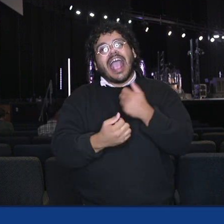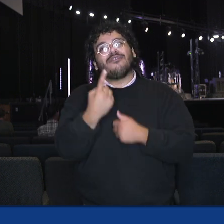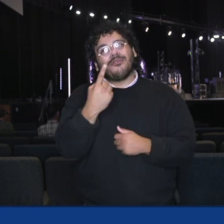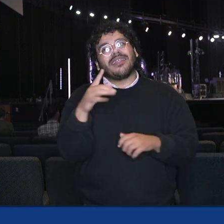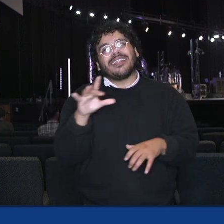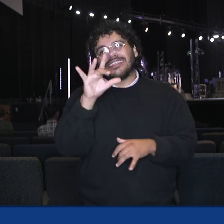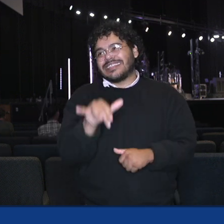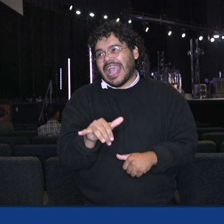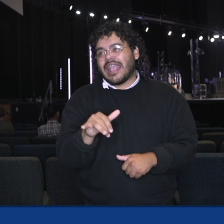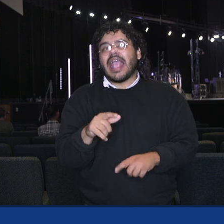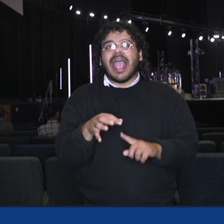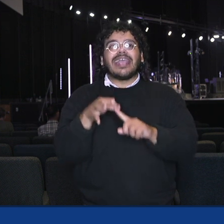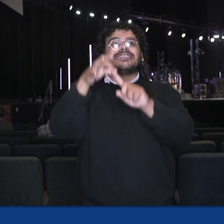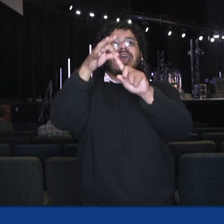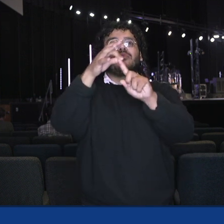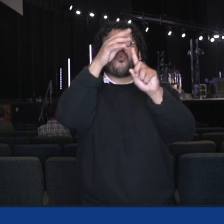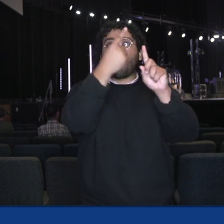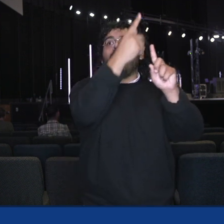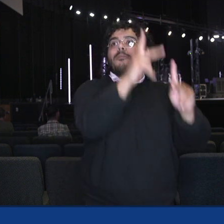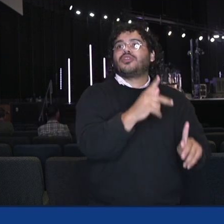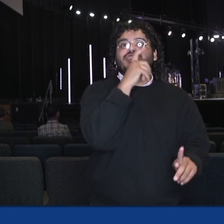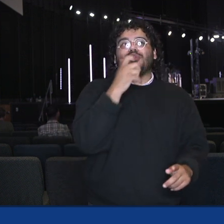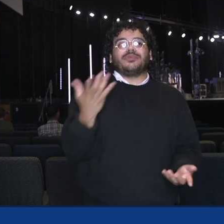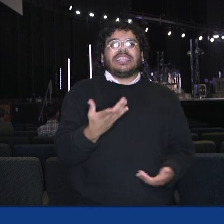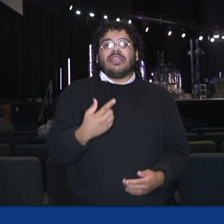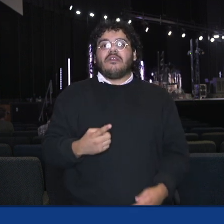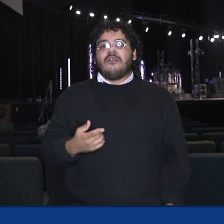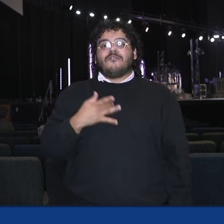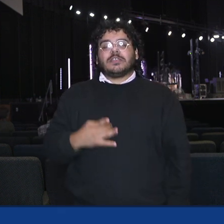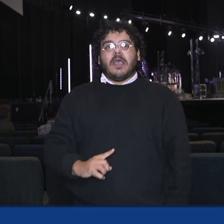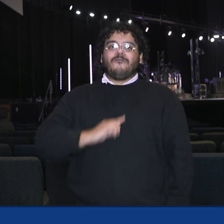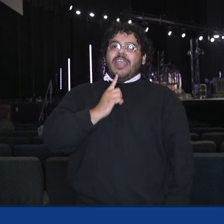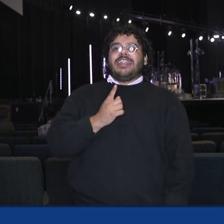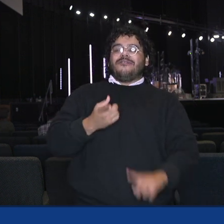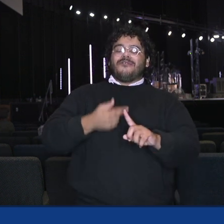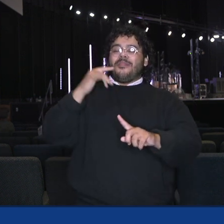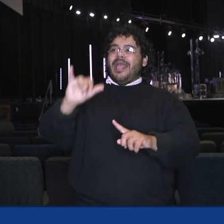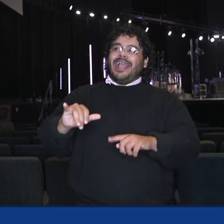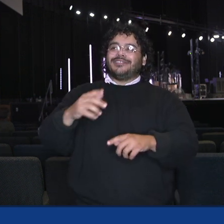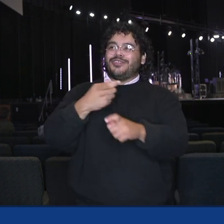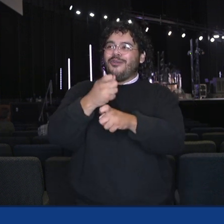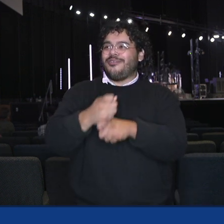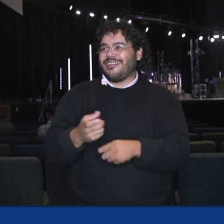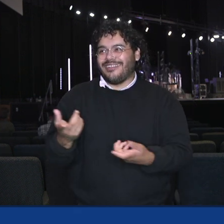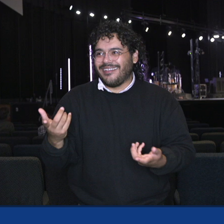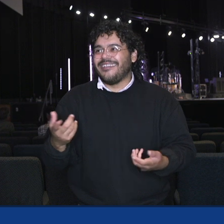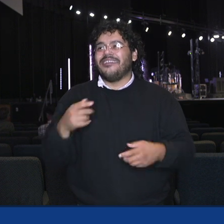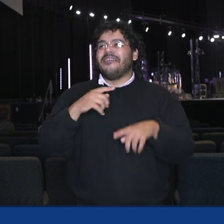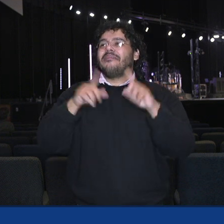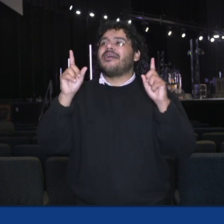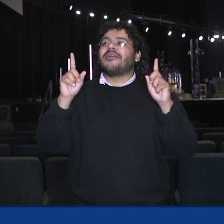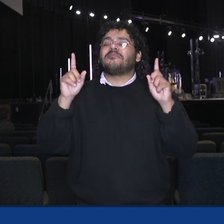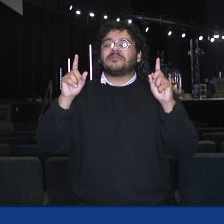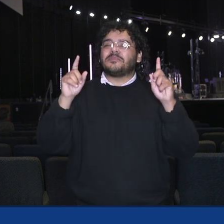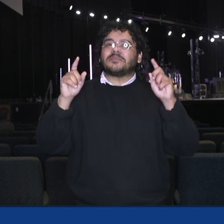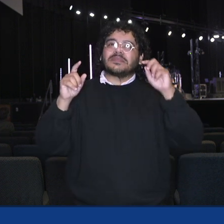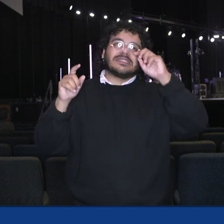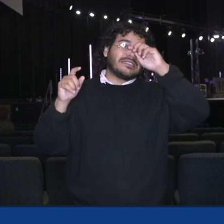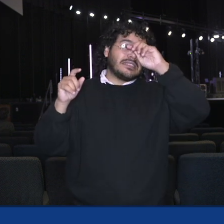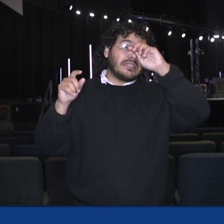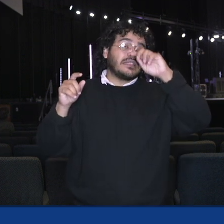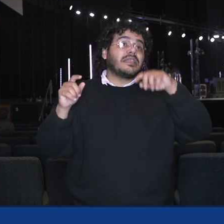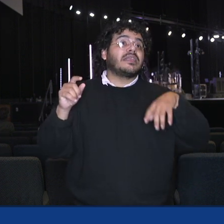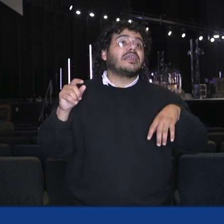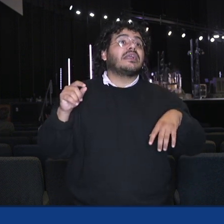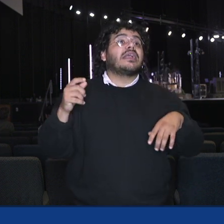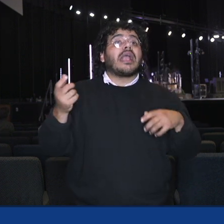for the one of you who's offended at that joke. But here's the thing. A lot of us, I would say,